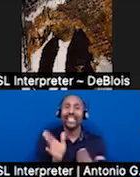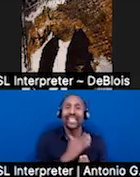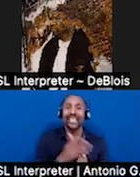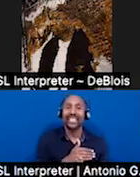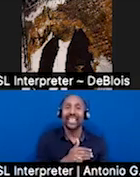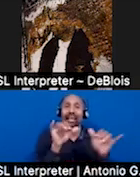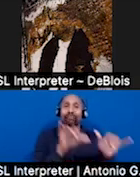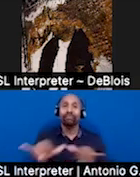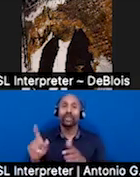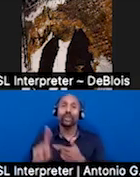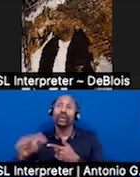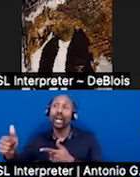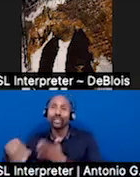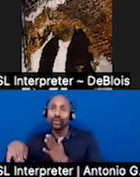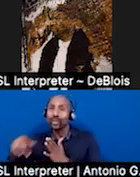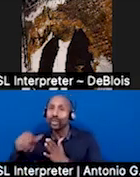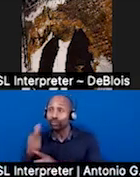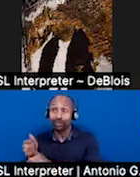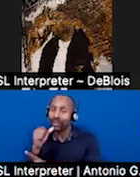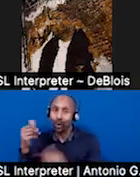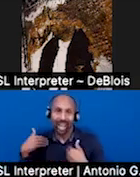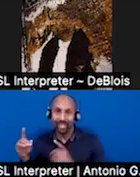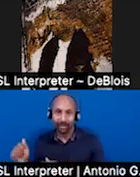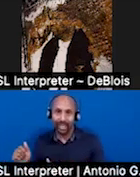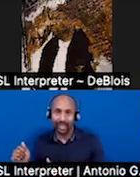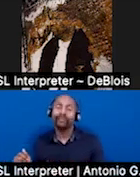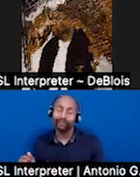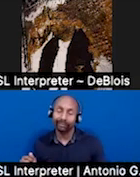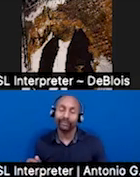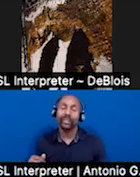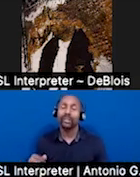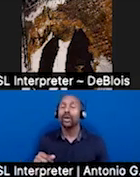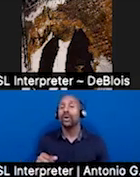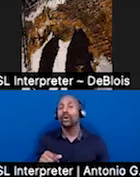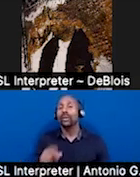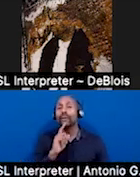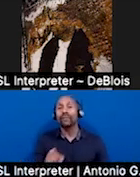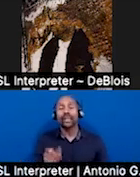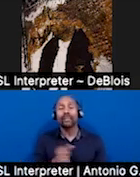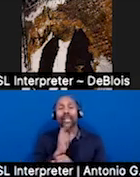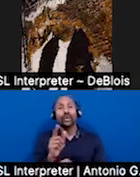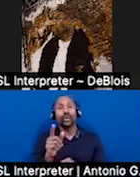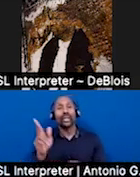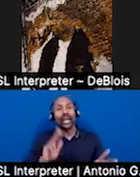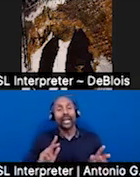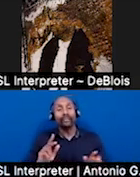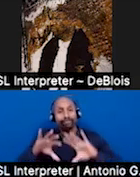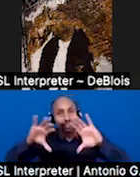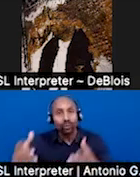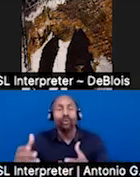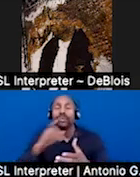as everyone else. So really thinking deeply about what accessible means and really thinking about it